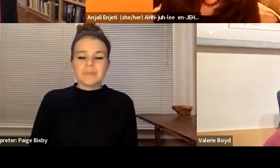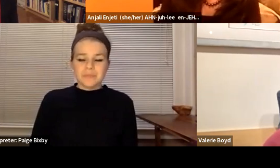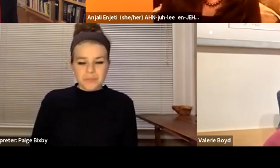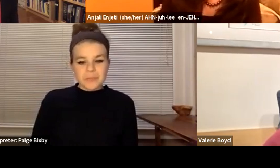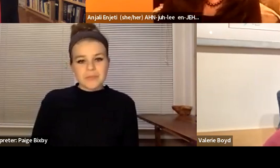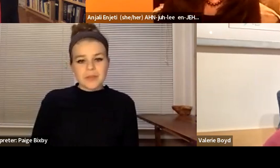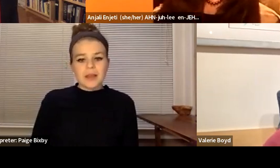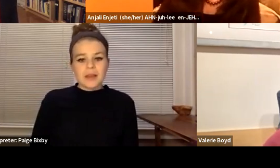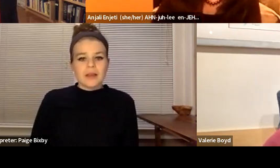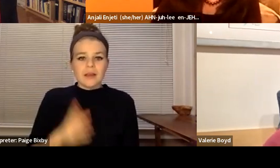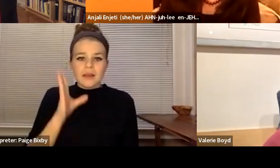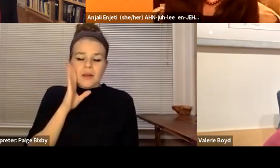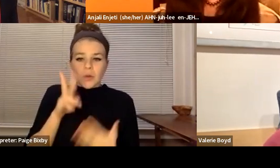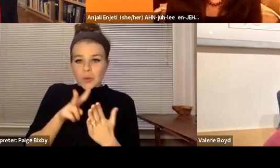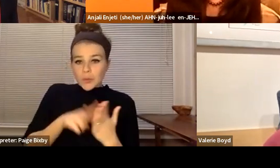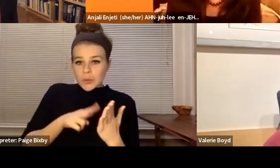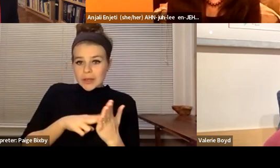I'm going to read the opening.